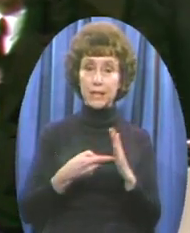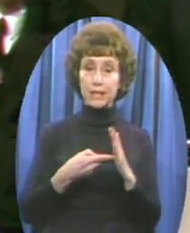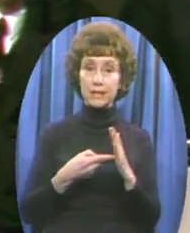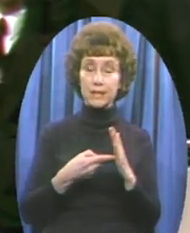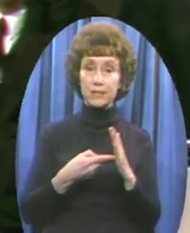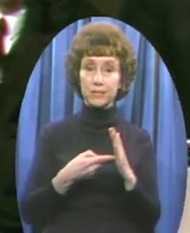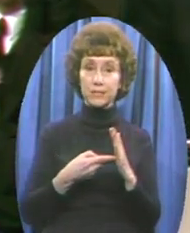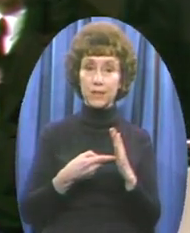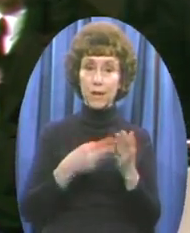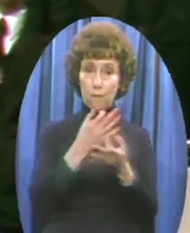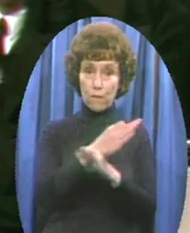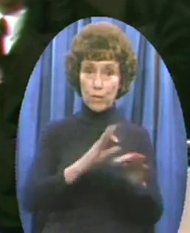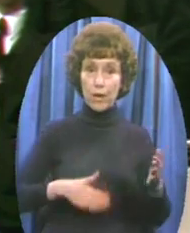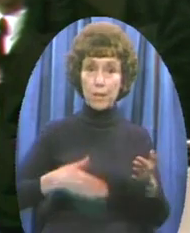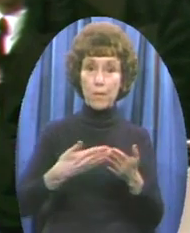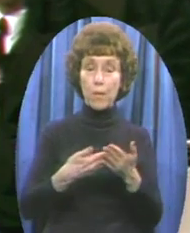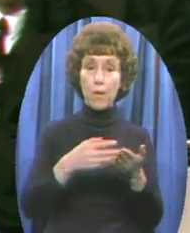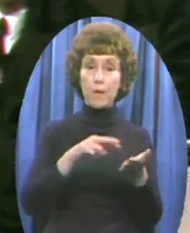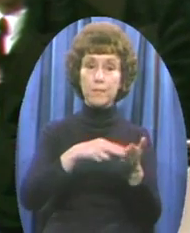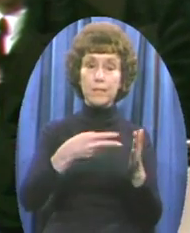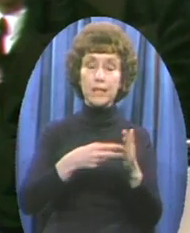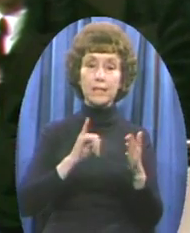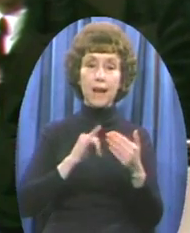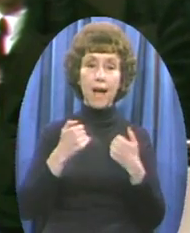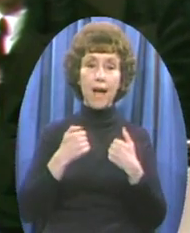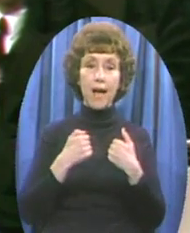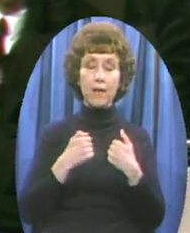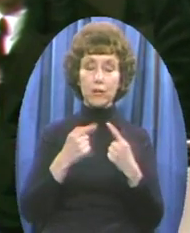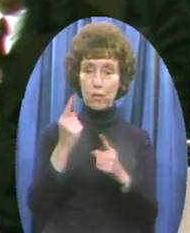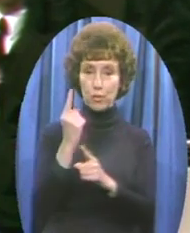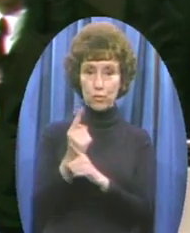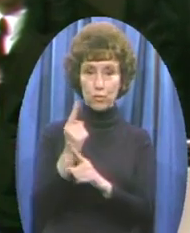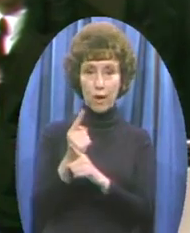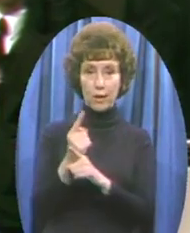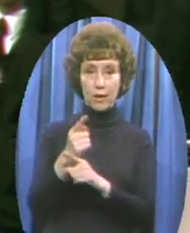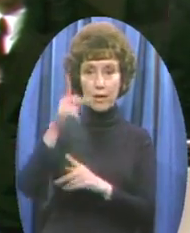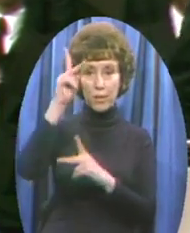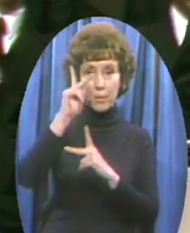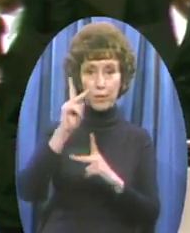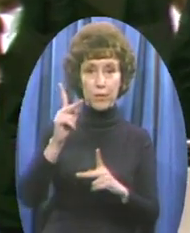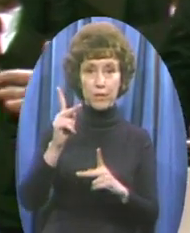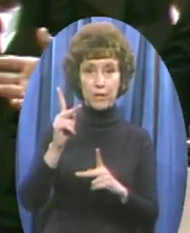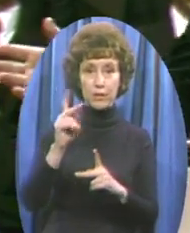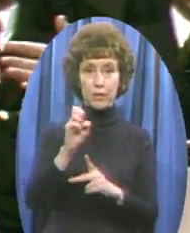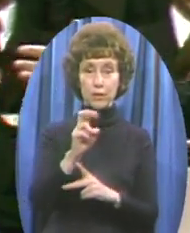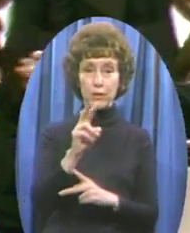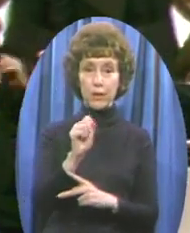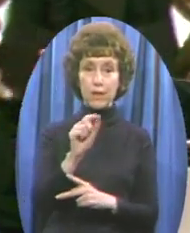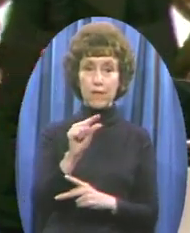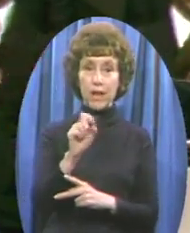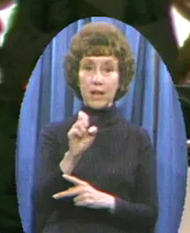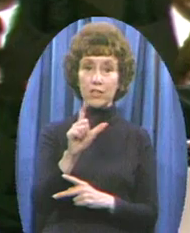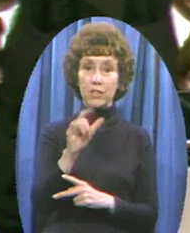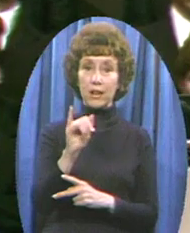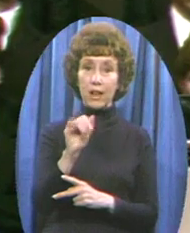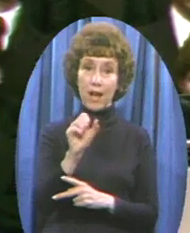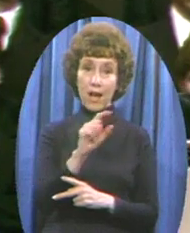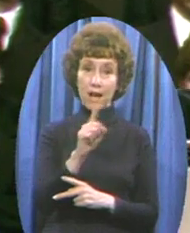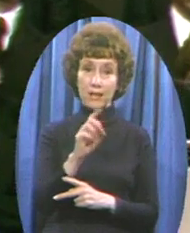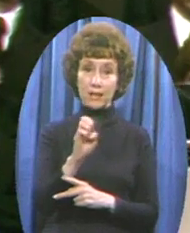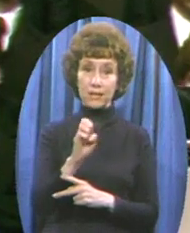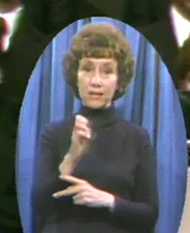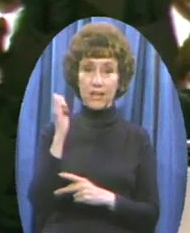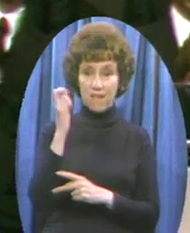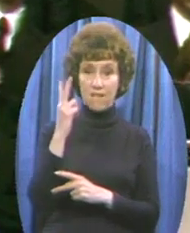have the privilege and the right to evangelize. Did you know that if you go to a country like the Soviet